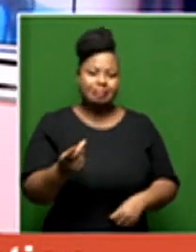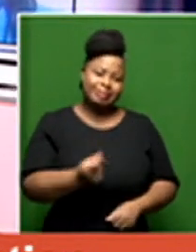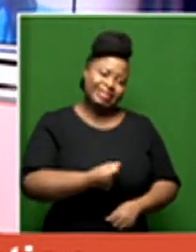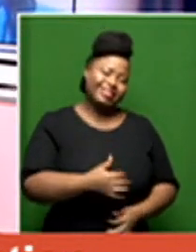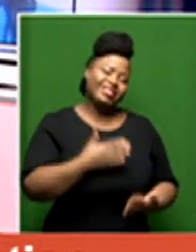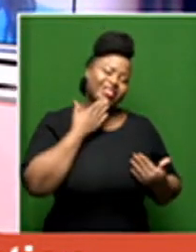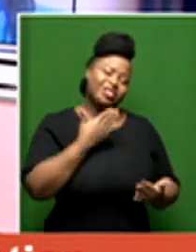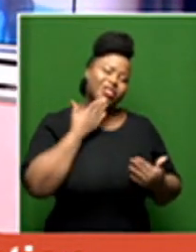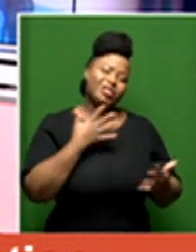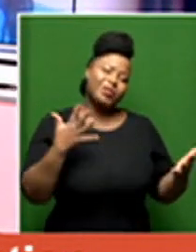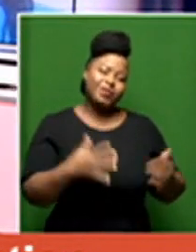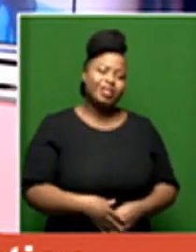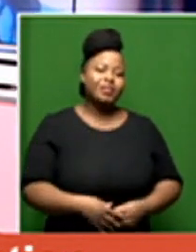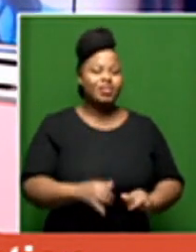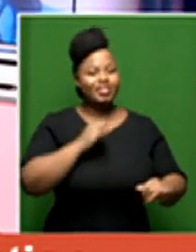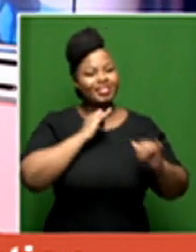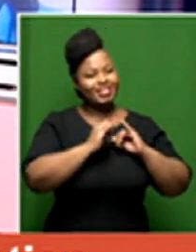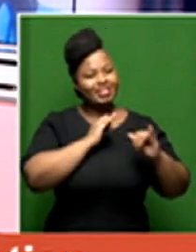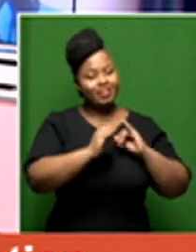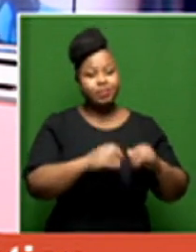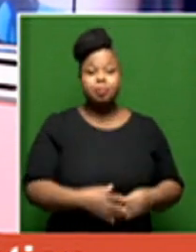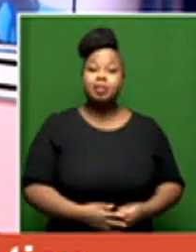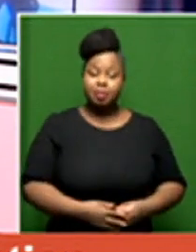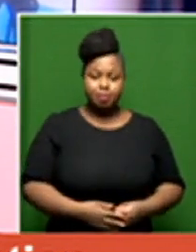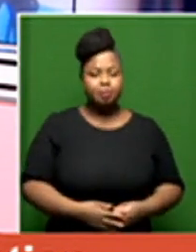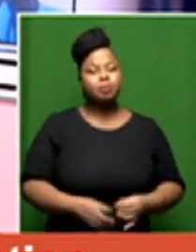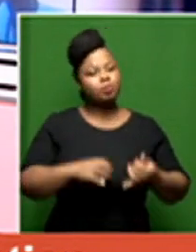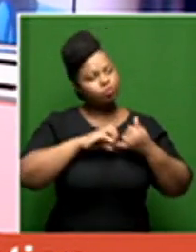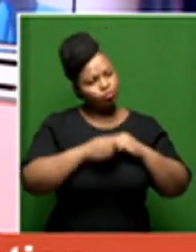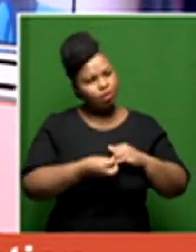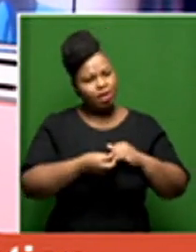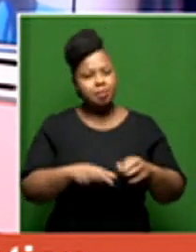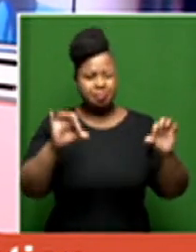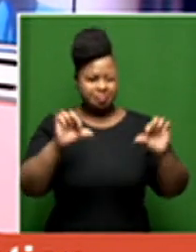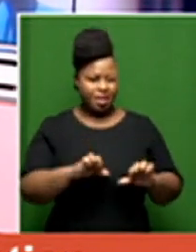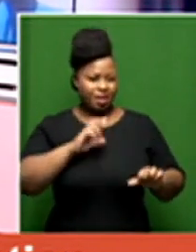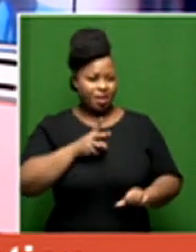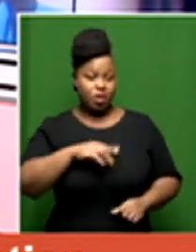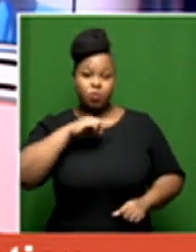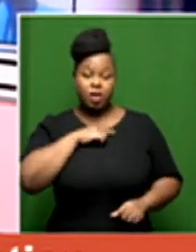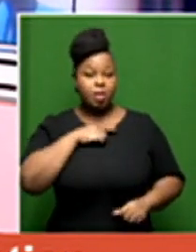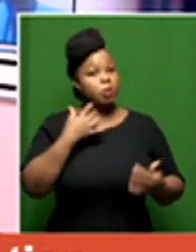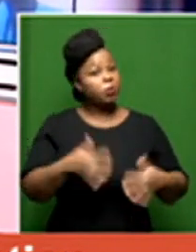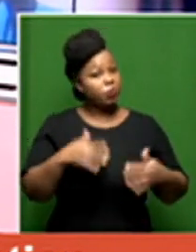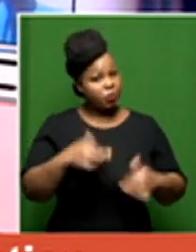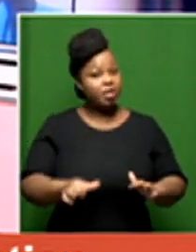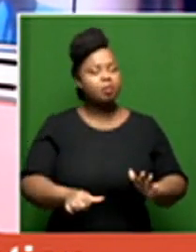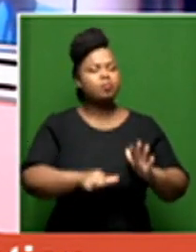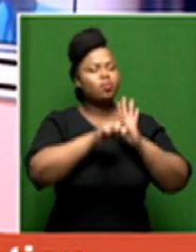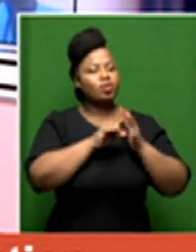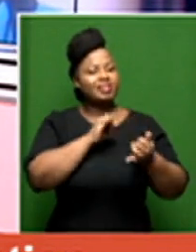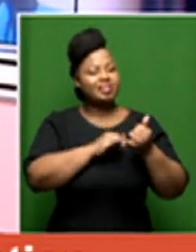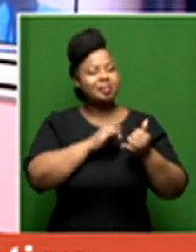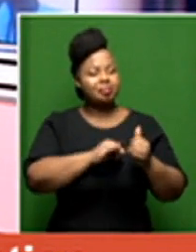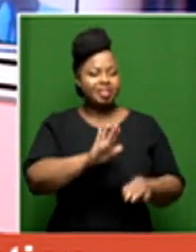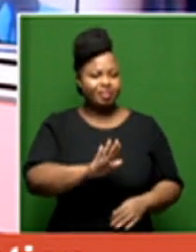time. Thank you so much for the interview, and we will try and have you back because this is one very important